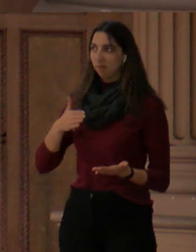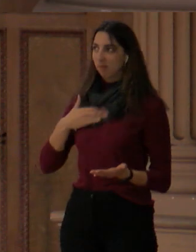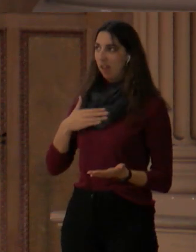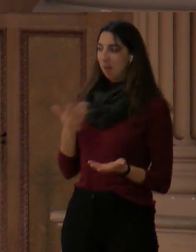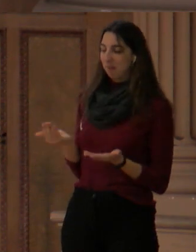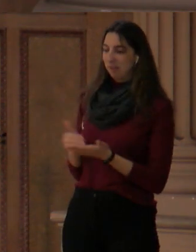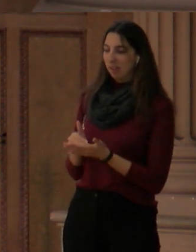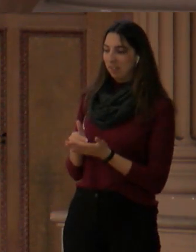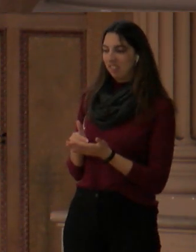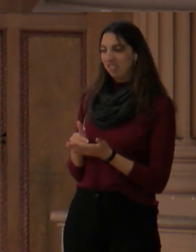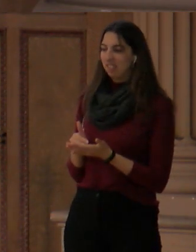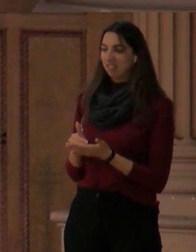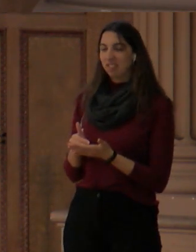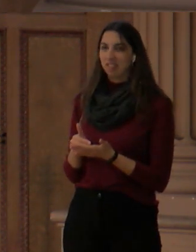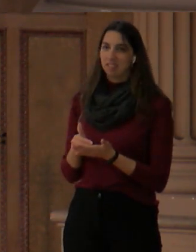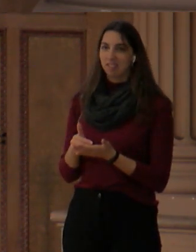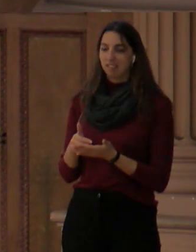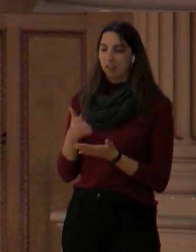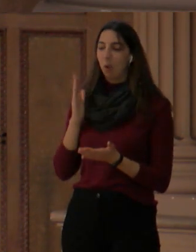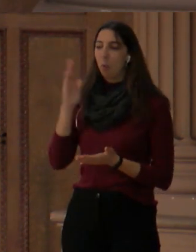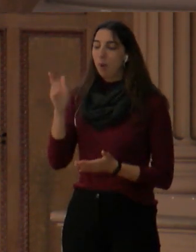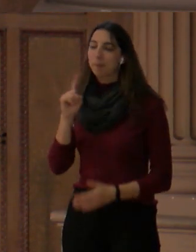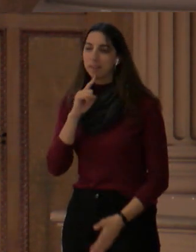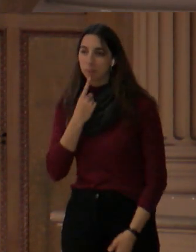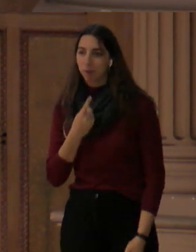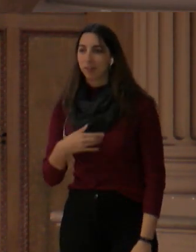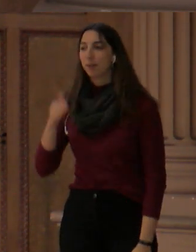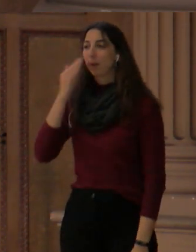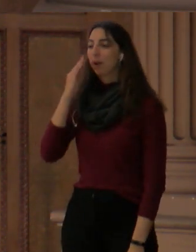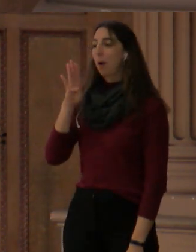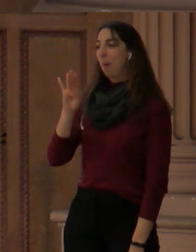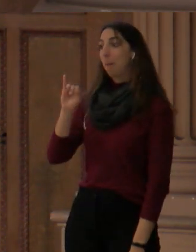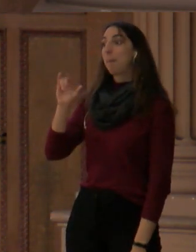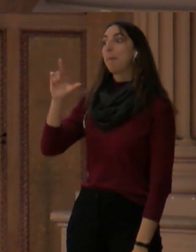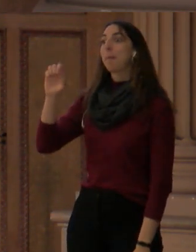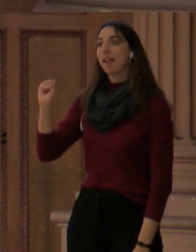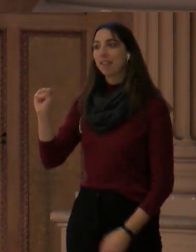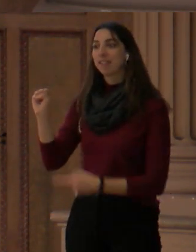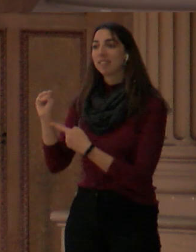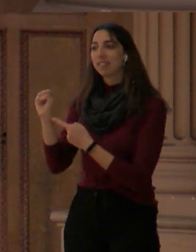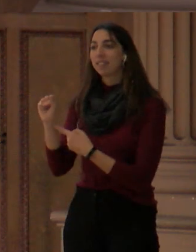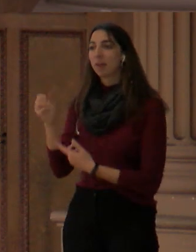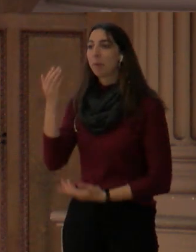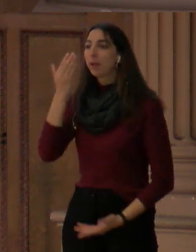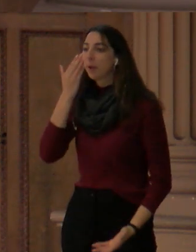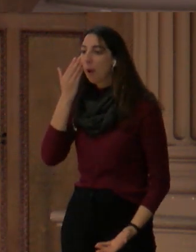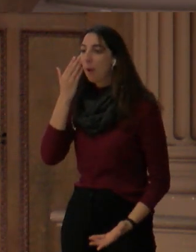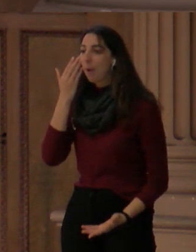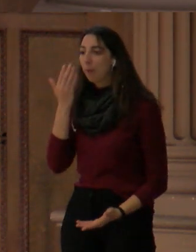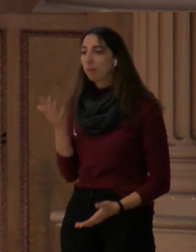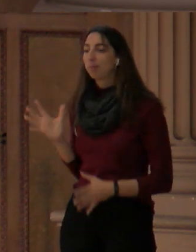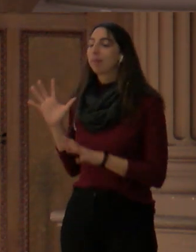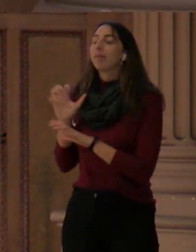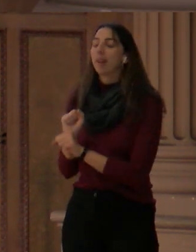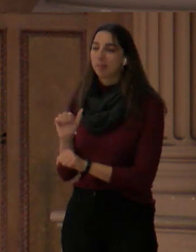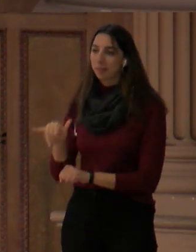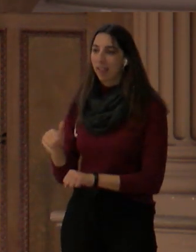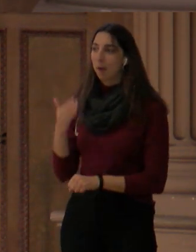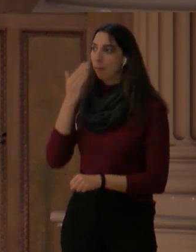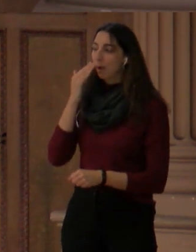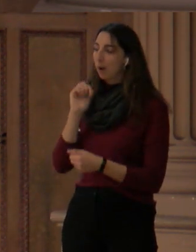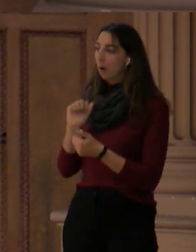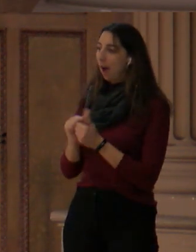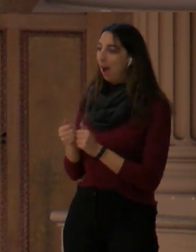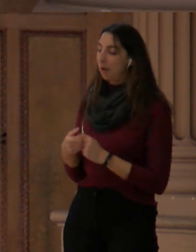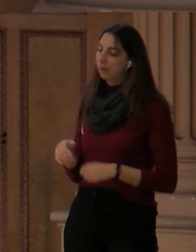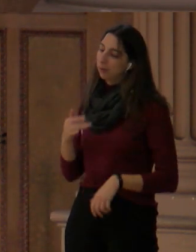Which obviously, you know, I know the Bills are an easy analogy here, like where we know this way of thinking. We know how to guard our hearts. So I was watching the game with